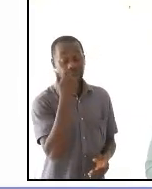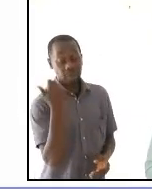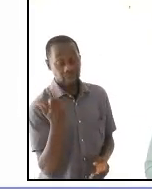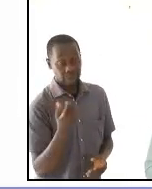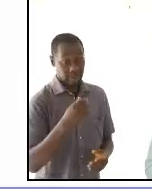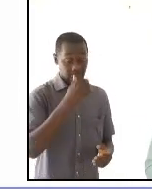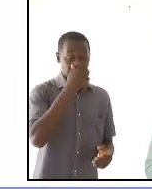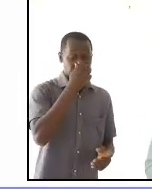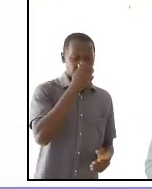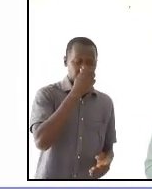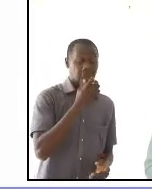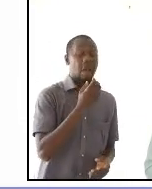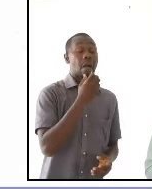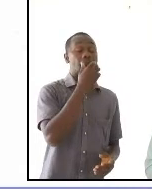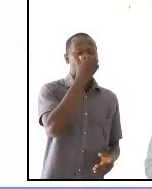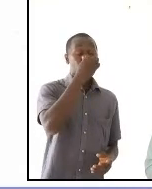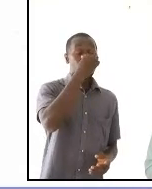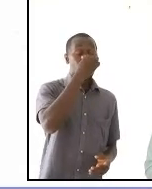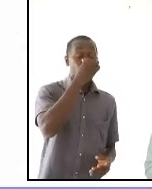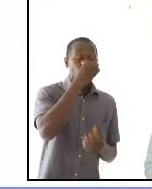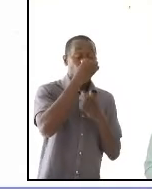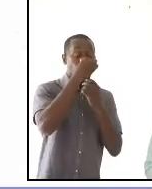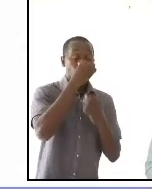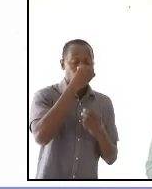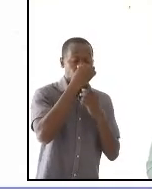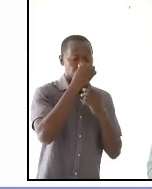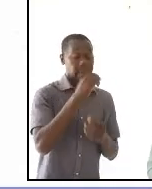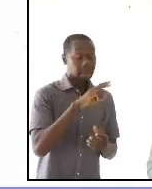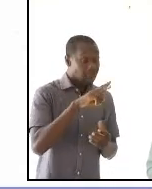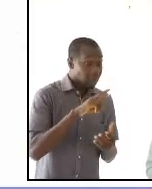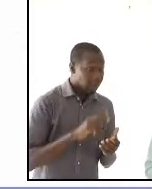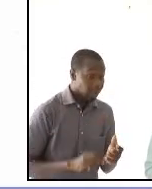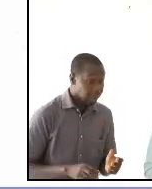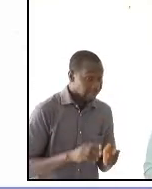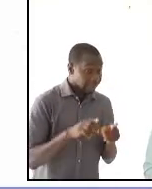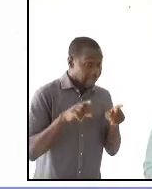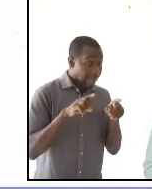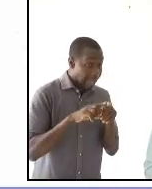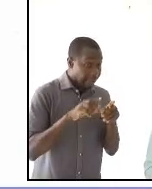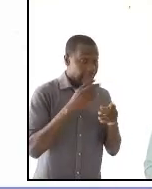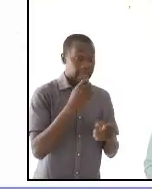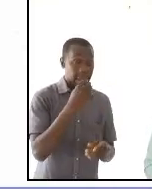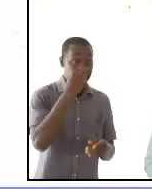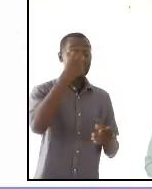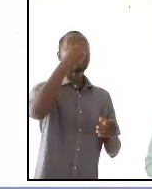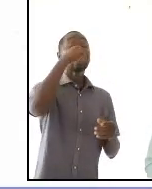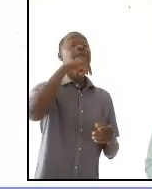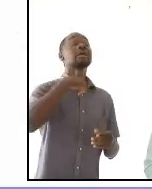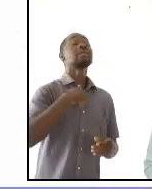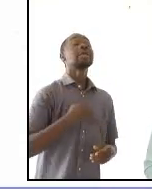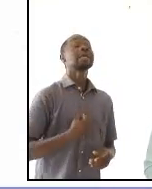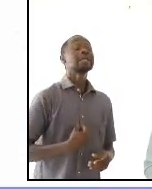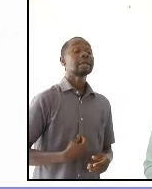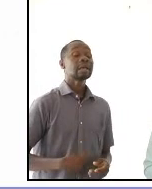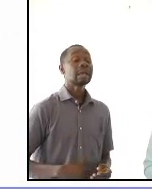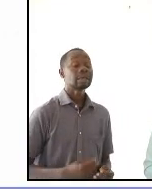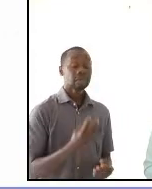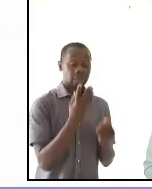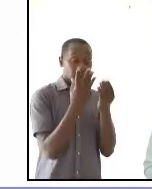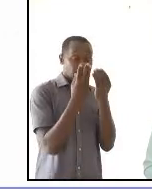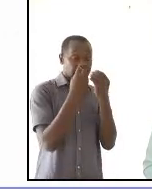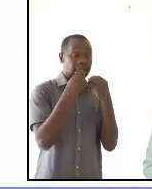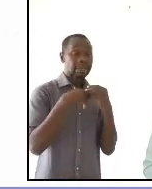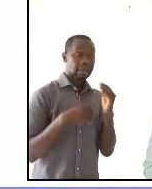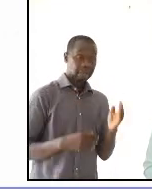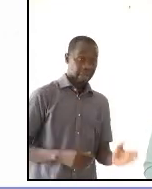You only breathe through your mouth. So you just try to breathe normally. And what happens when you want to breathe in, air is sucked on